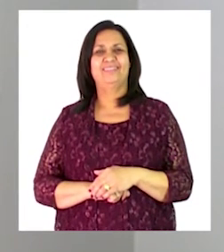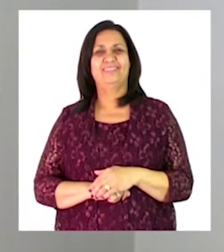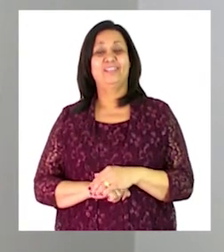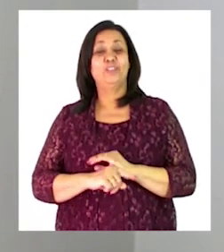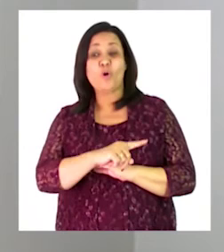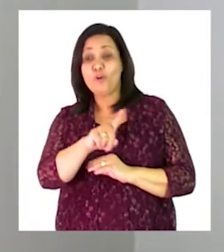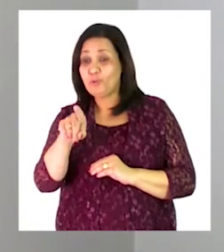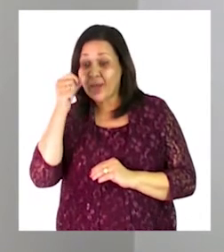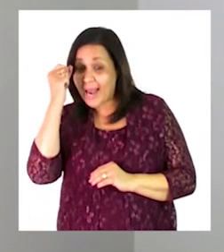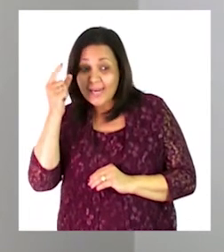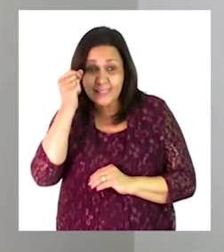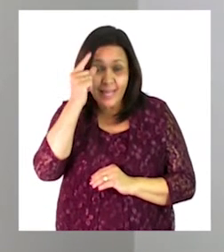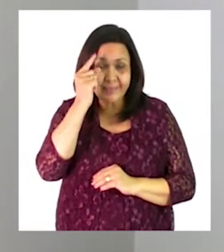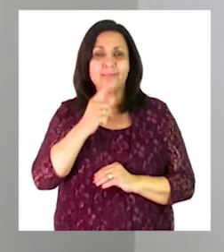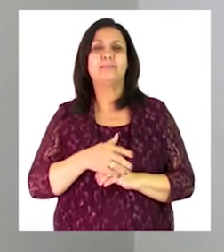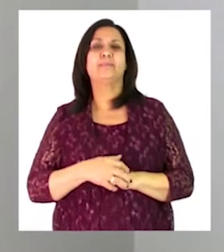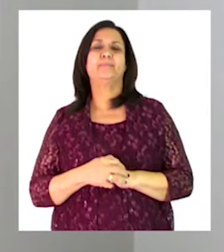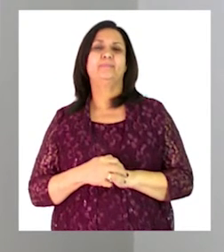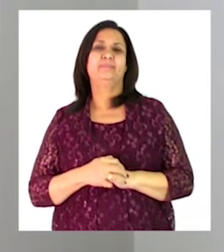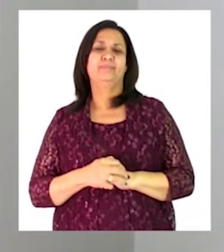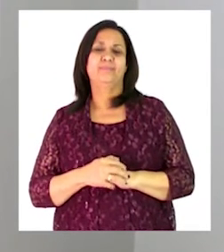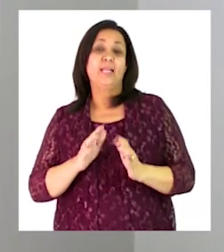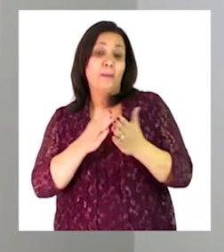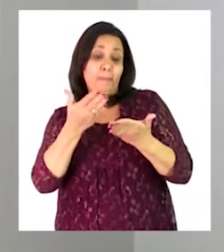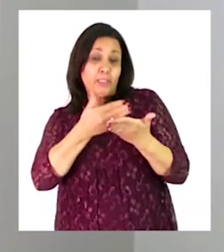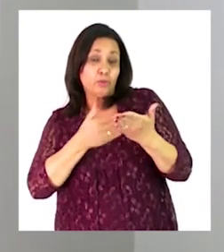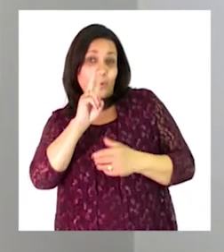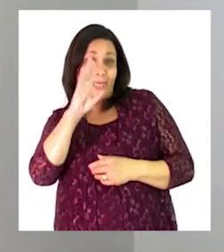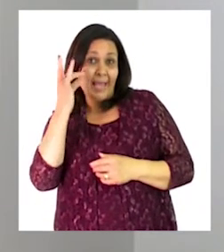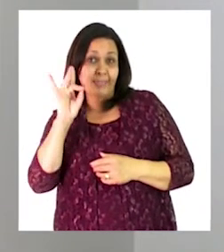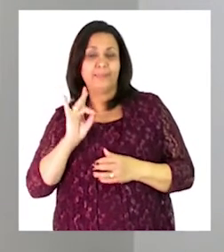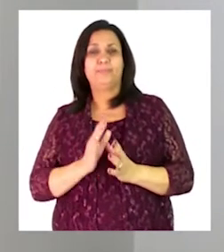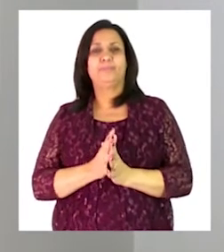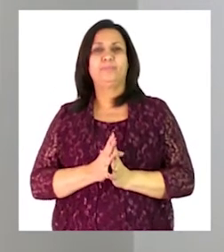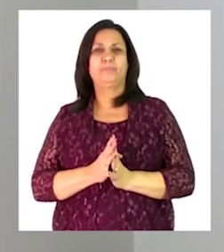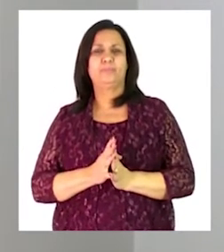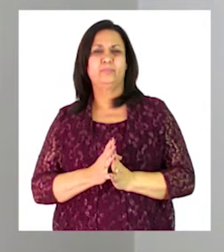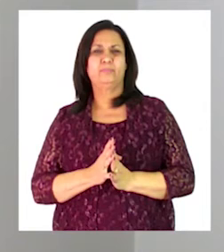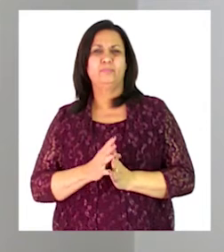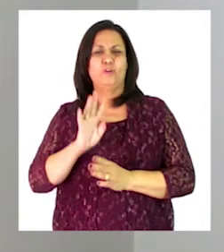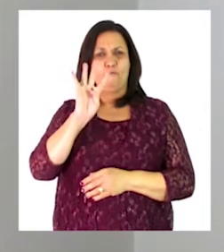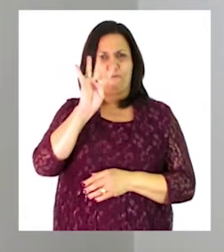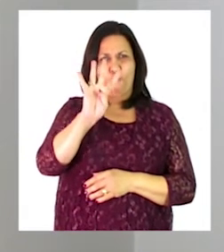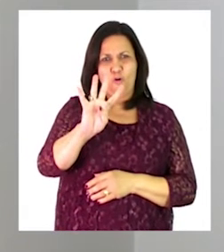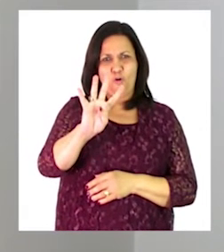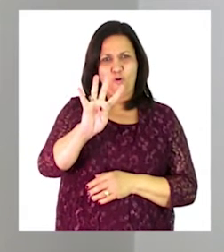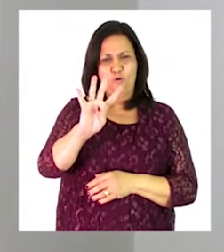understand. On our page 28 of our booklet, it says